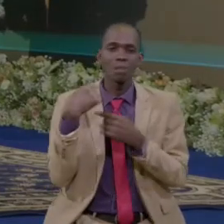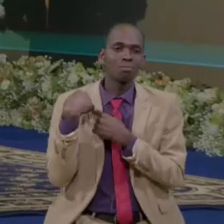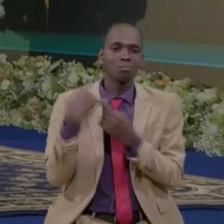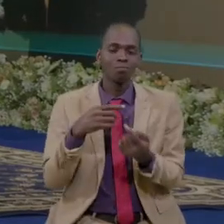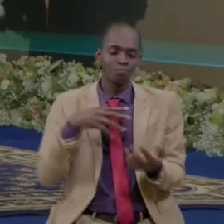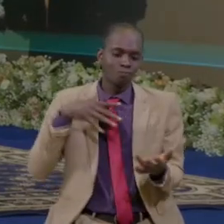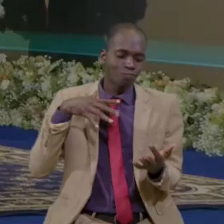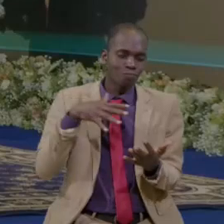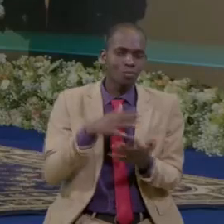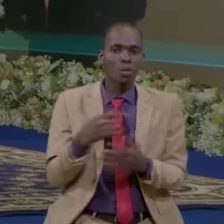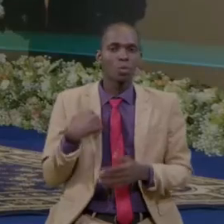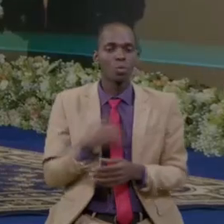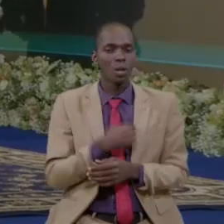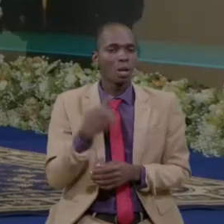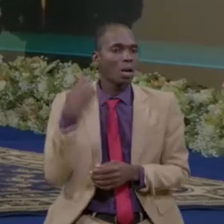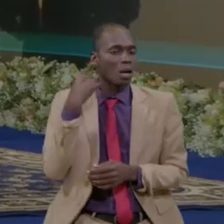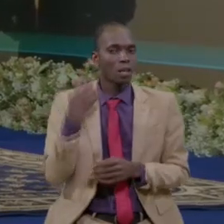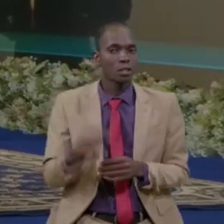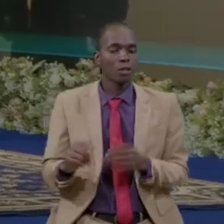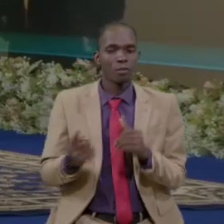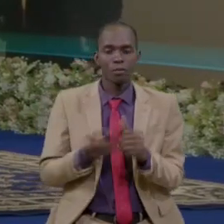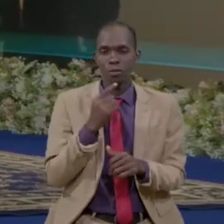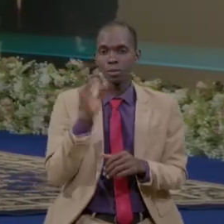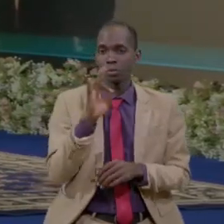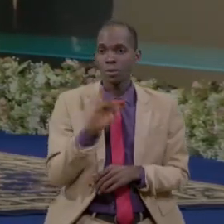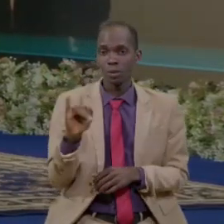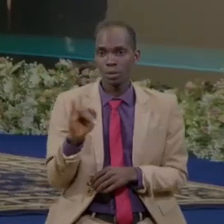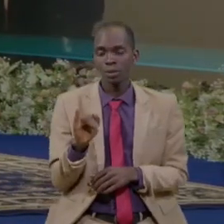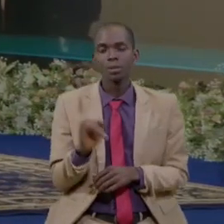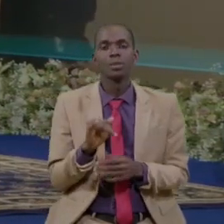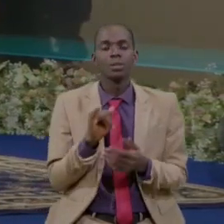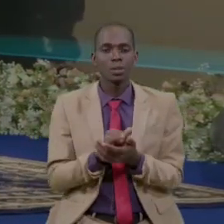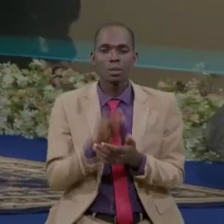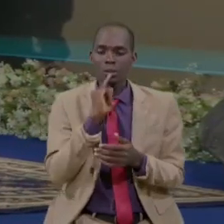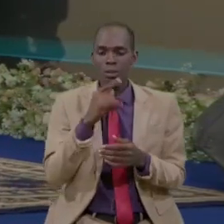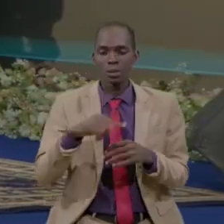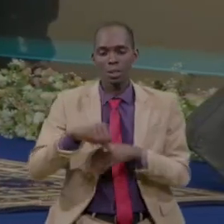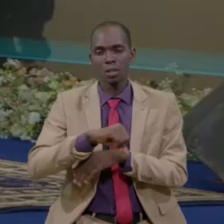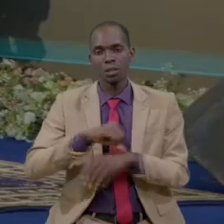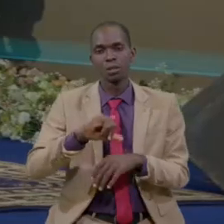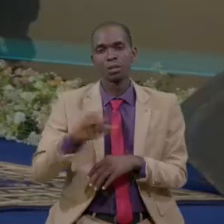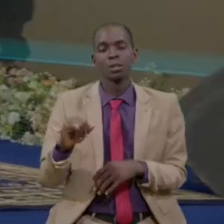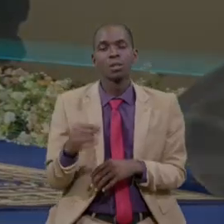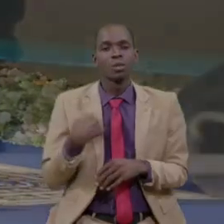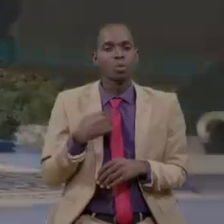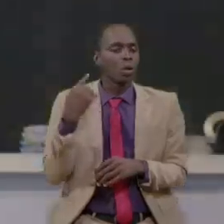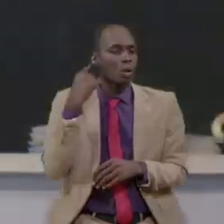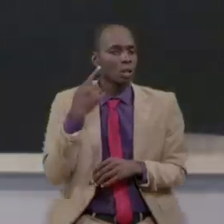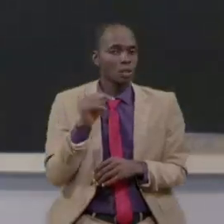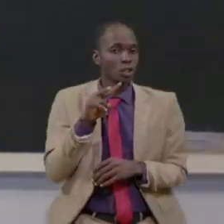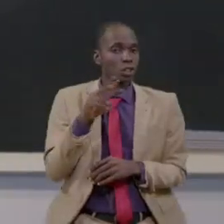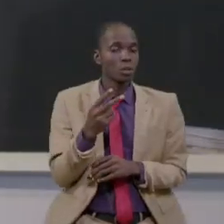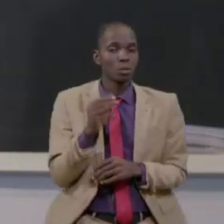message, just to understand the anointing. We've had the second message, the understanding